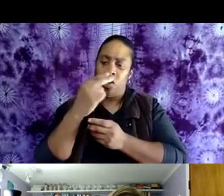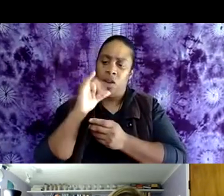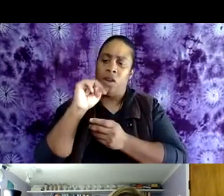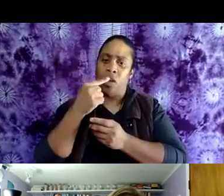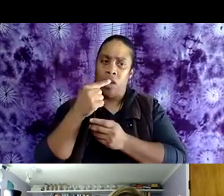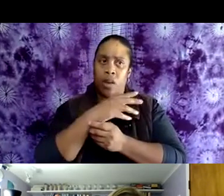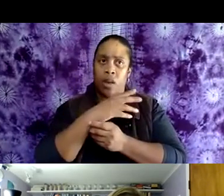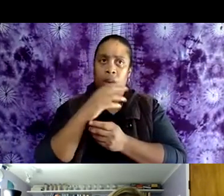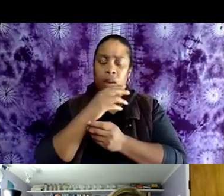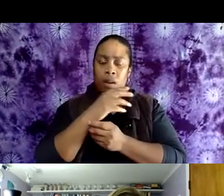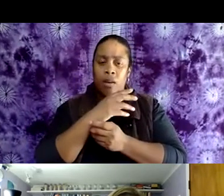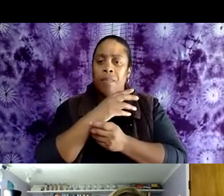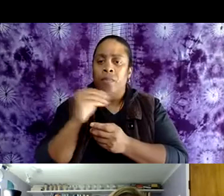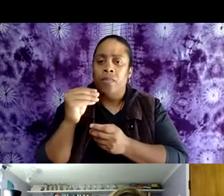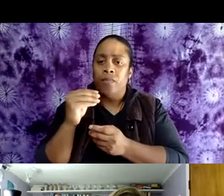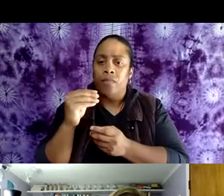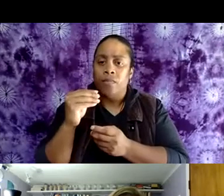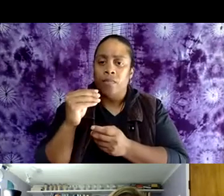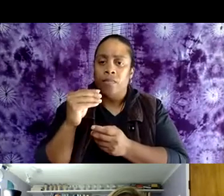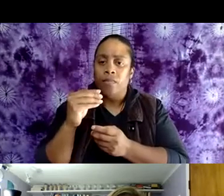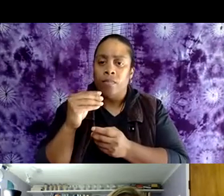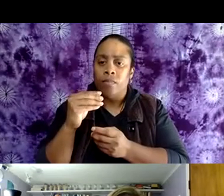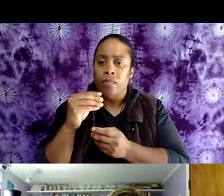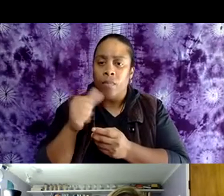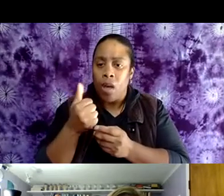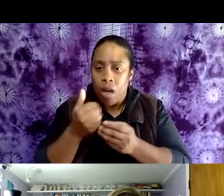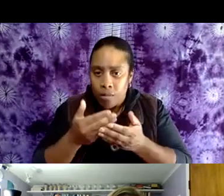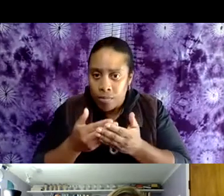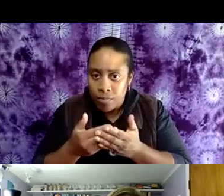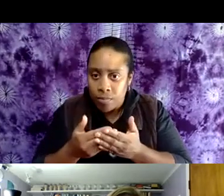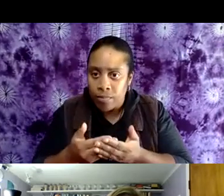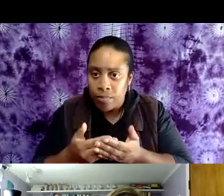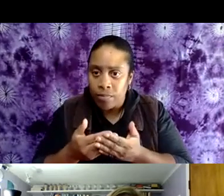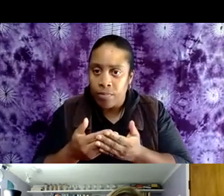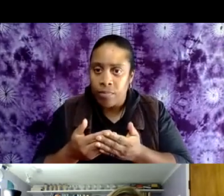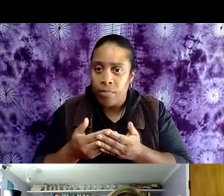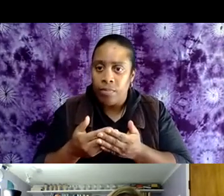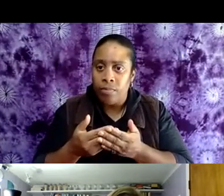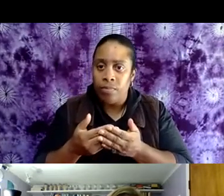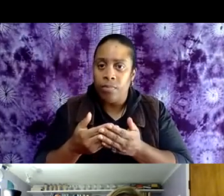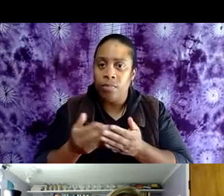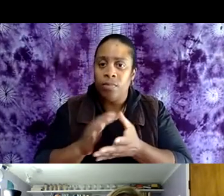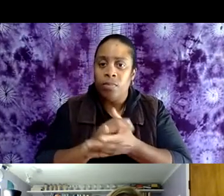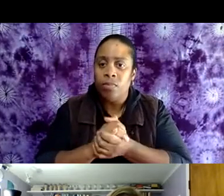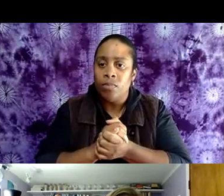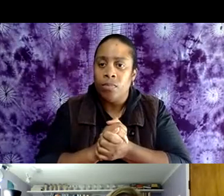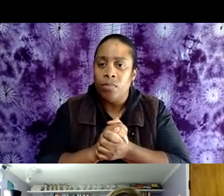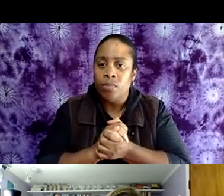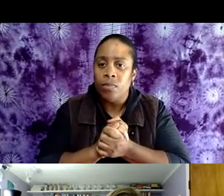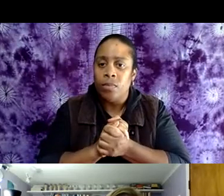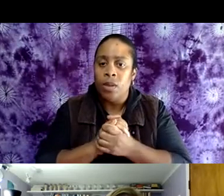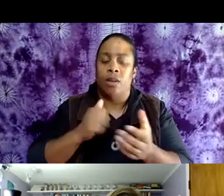I'm the organizer of Introduction to Metaphysics, a 3,200 member group, which has people come in and talk